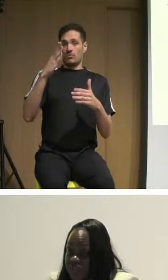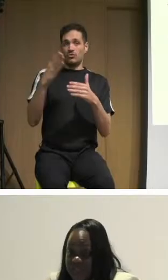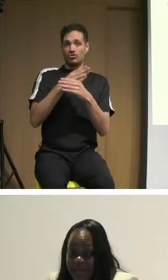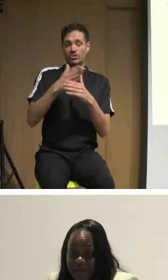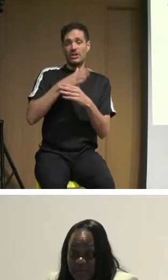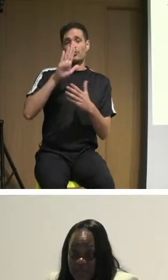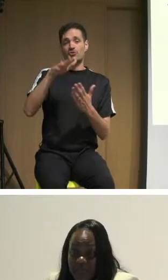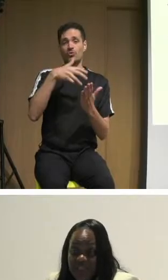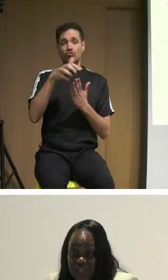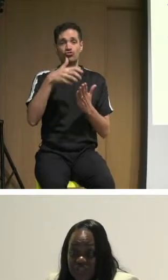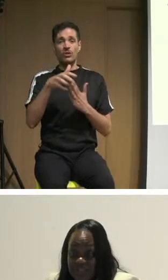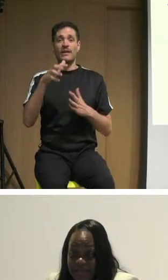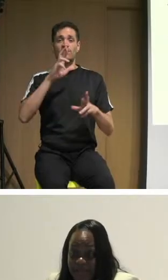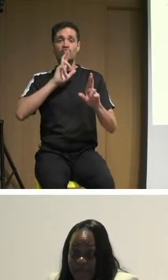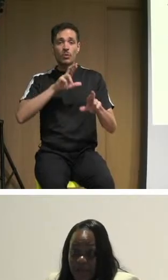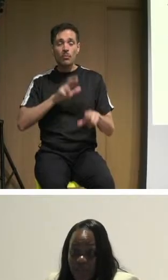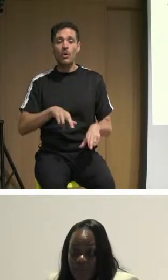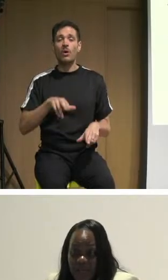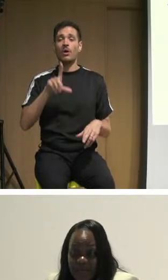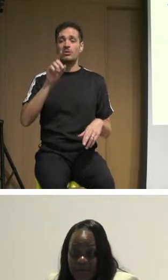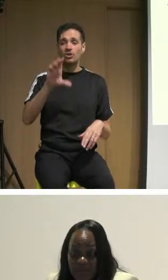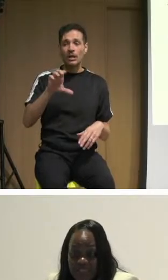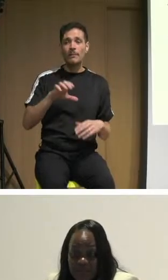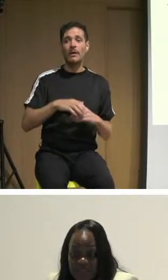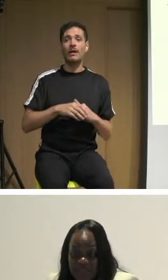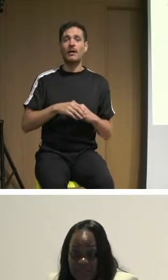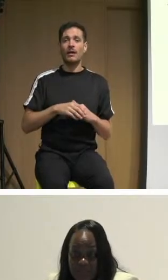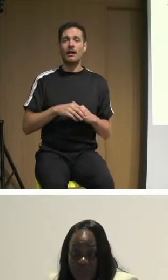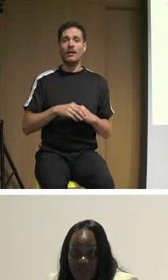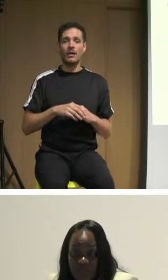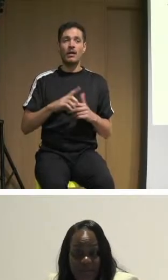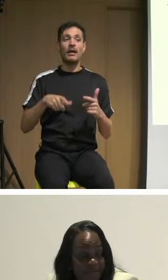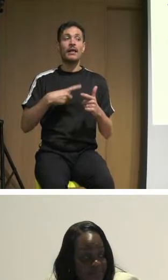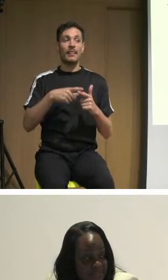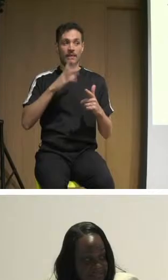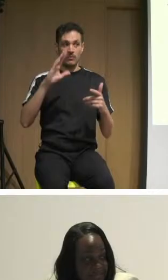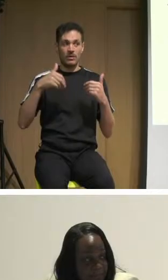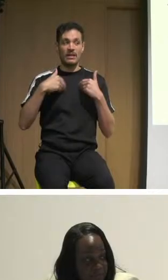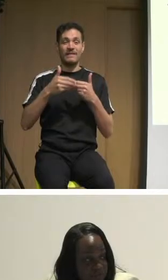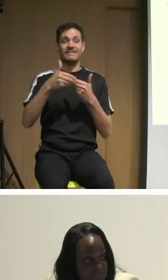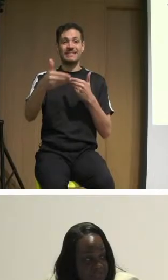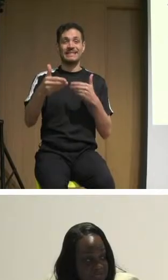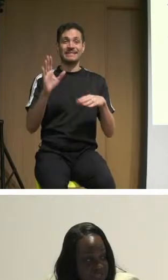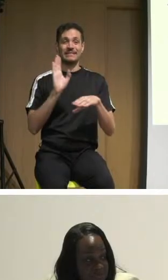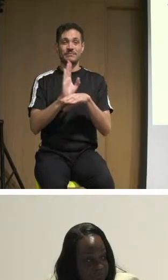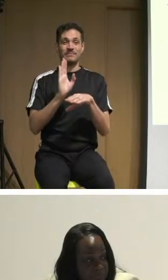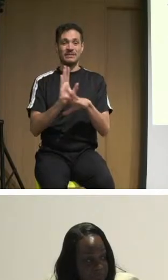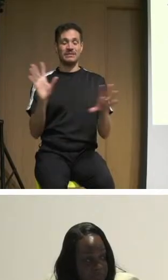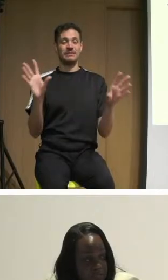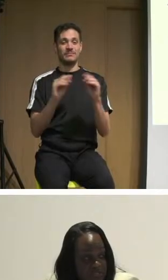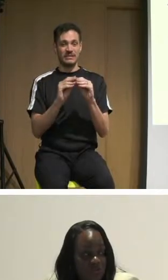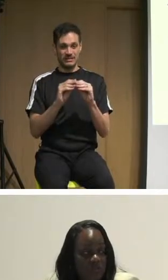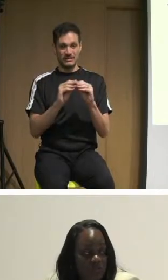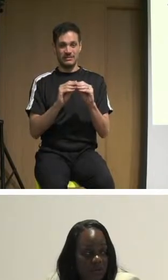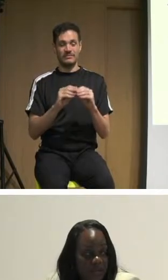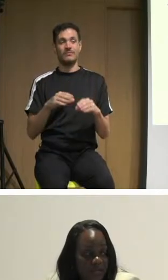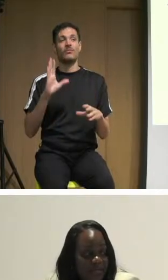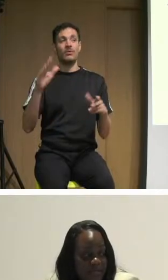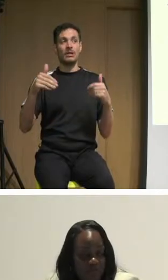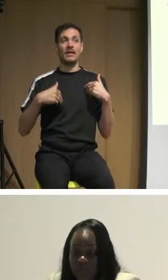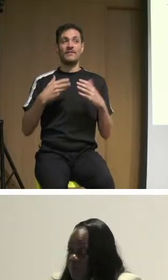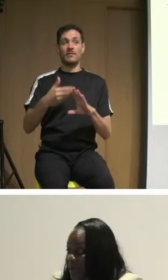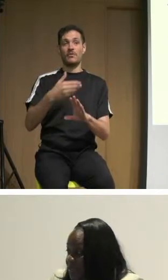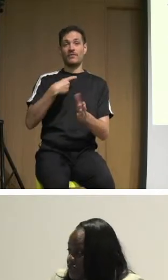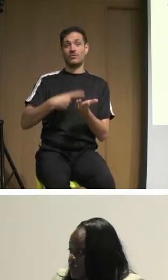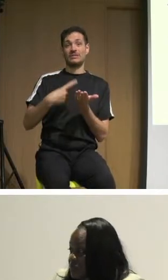can just have in addition to that, we would have our next business meeting where we would have this as a topic for discussion. Because the only way, again,